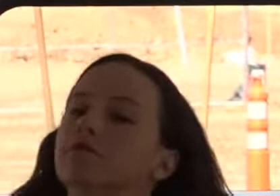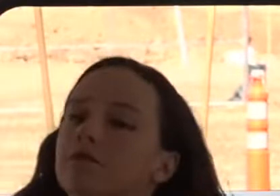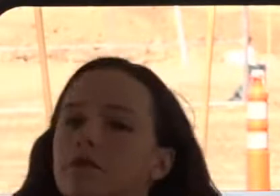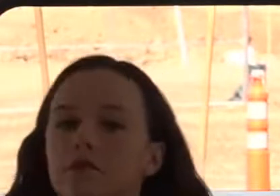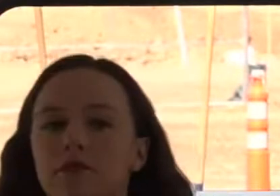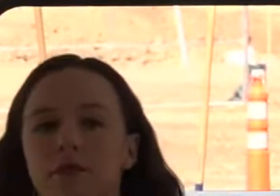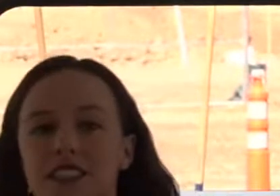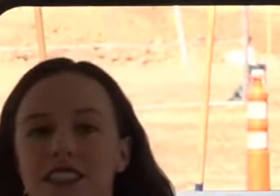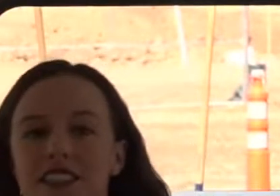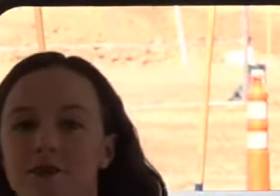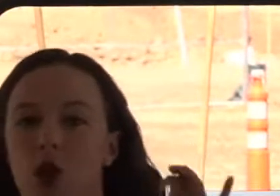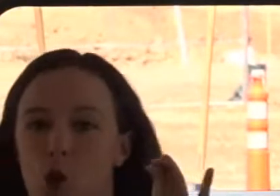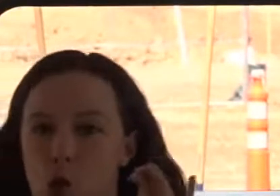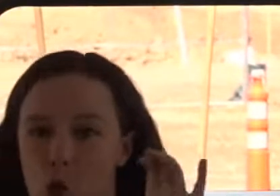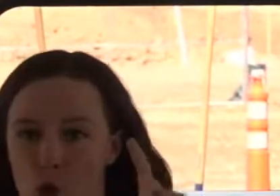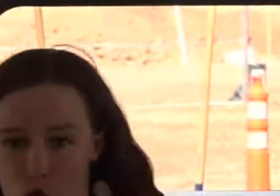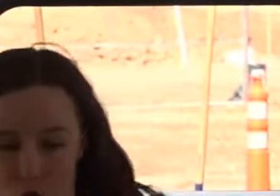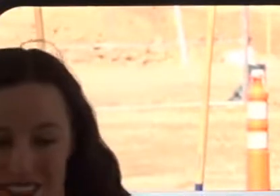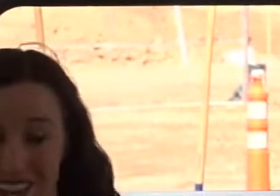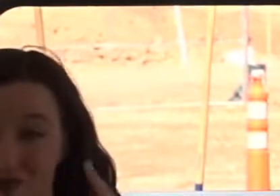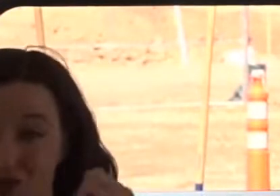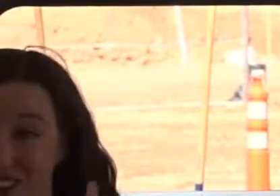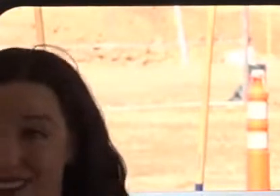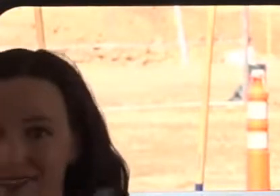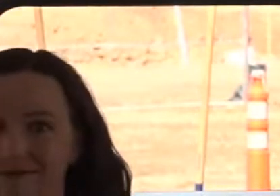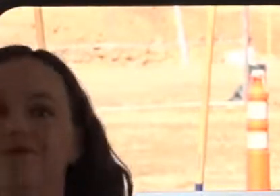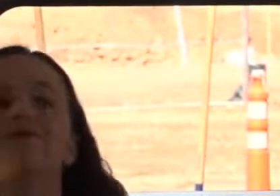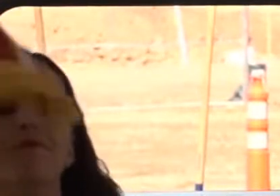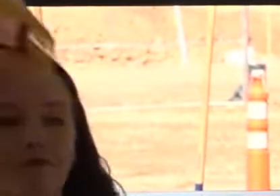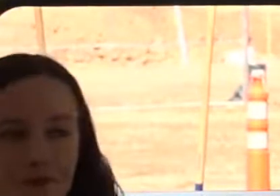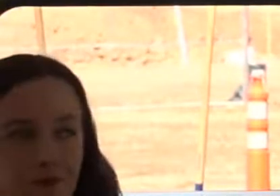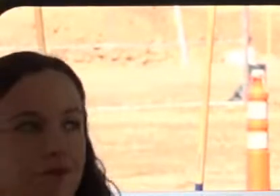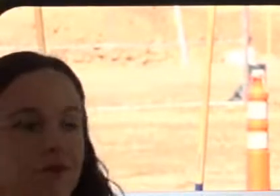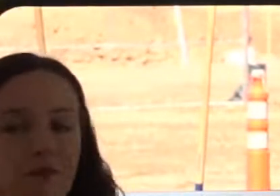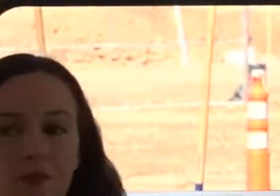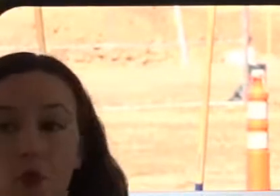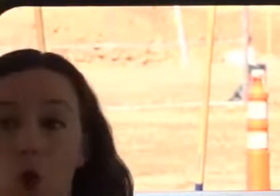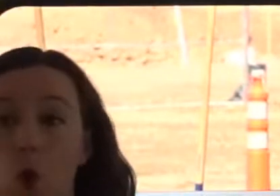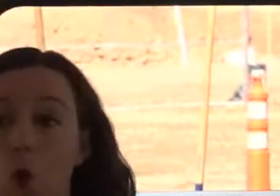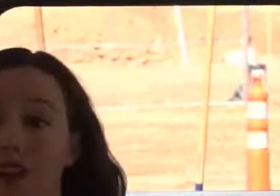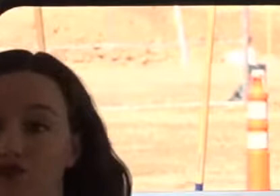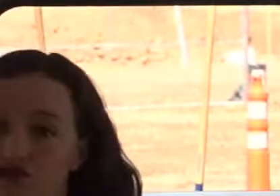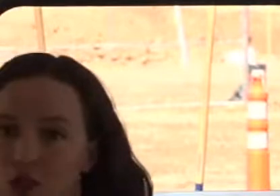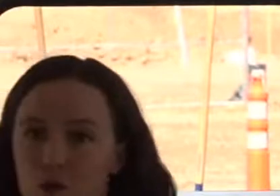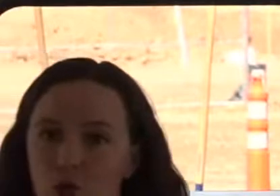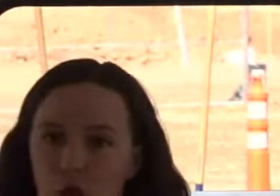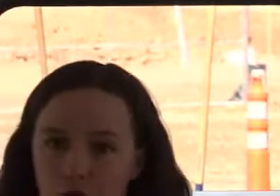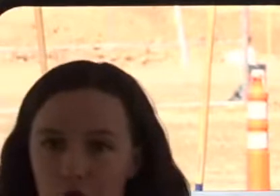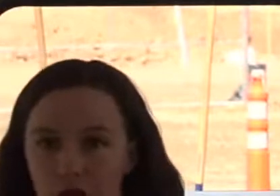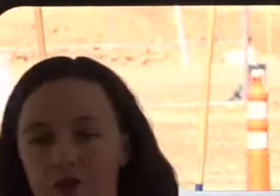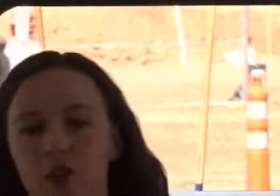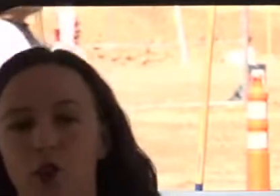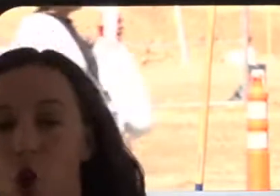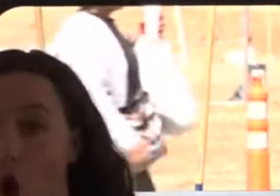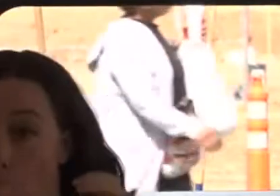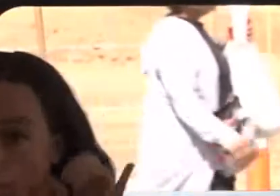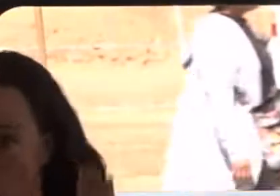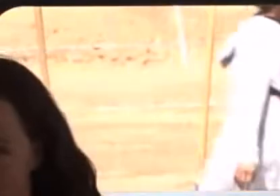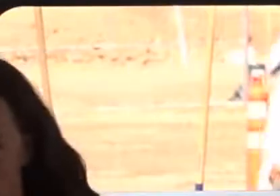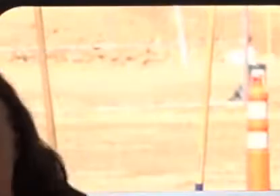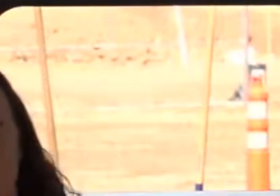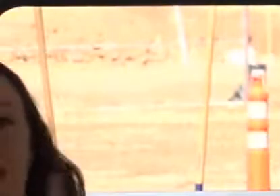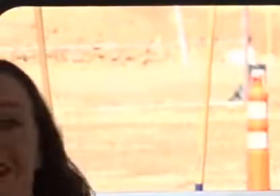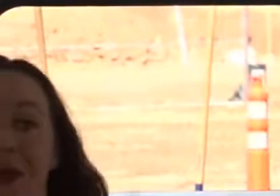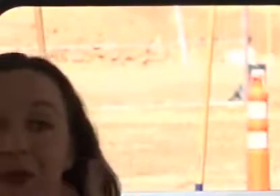specialty consultants in a project such as this. But we at Darden Architects are really excited to see the next